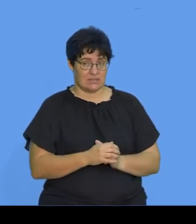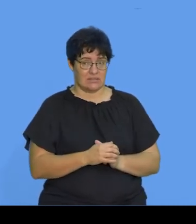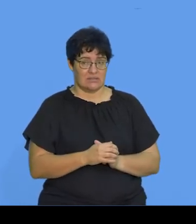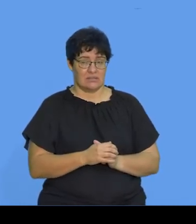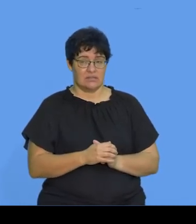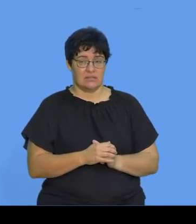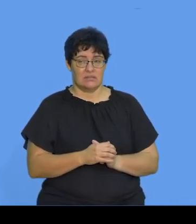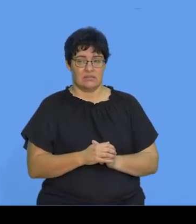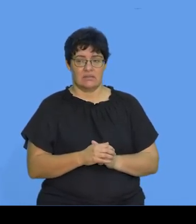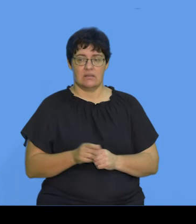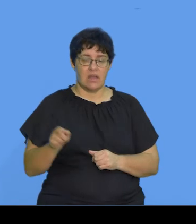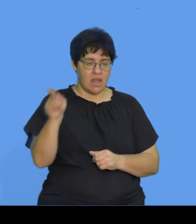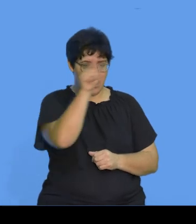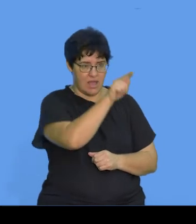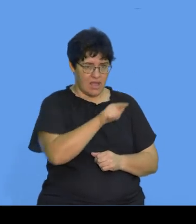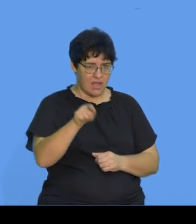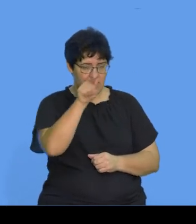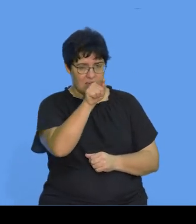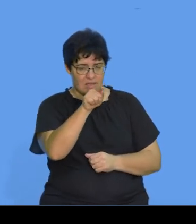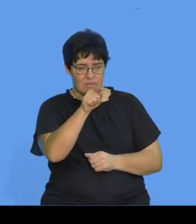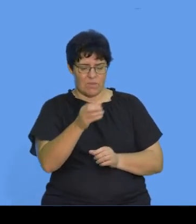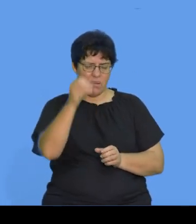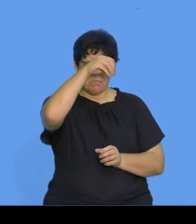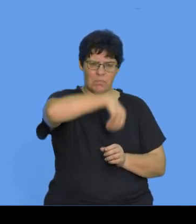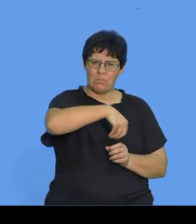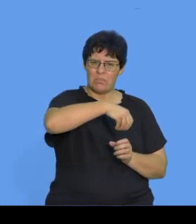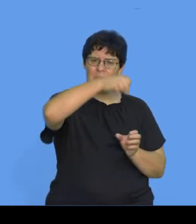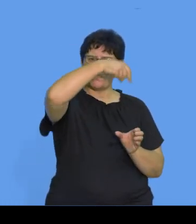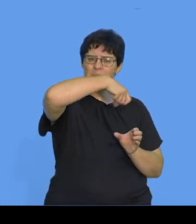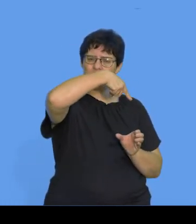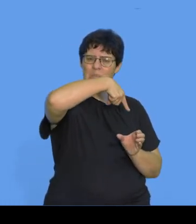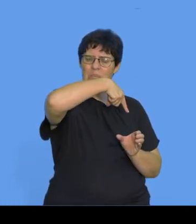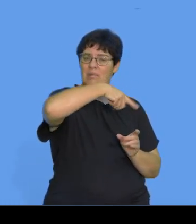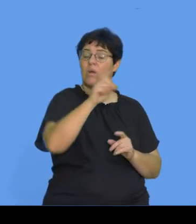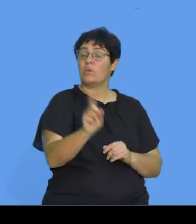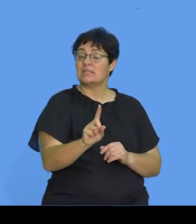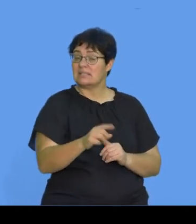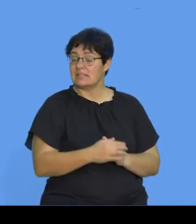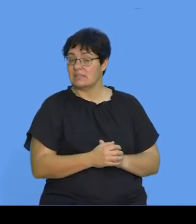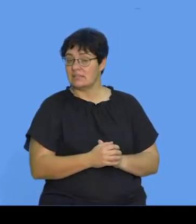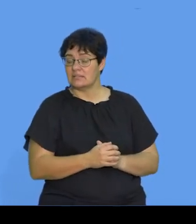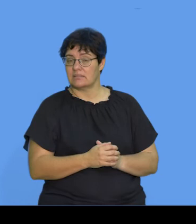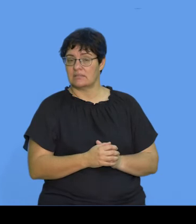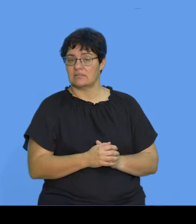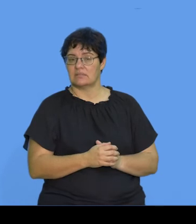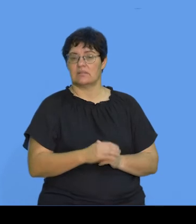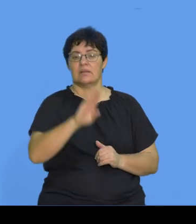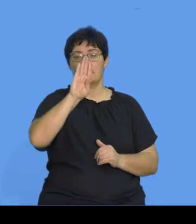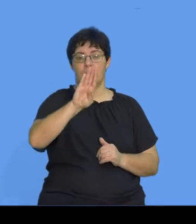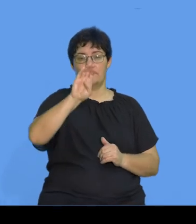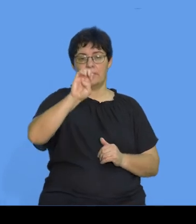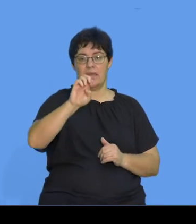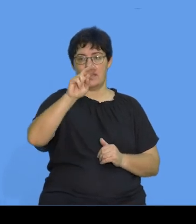They're separate from each other. So what exactly did I put over here? And my answer is going to be